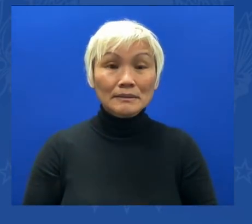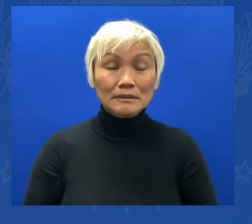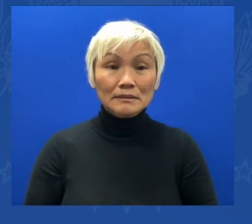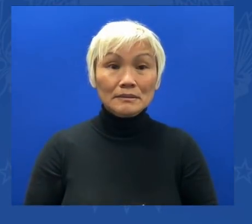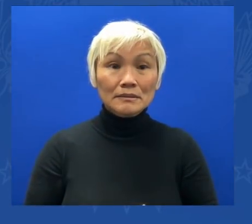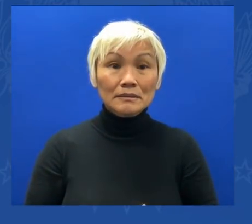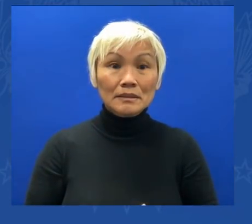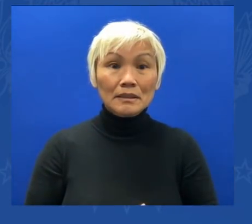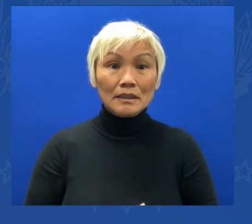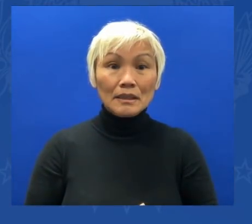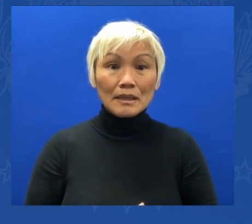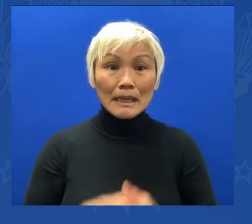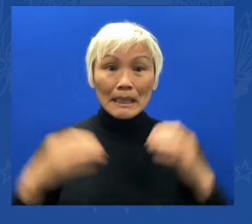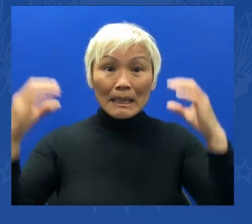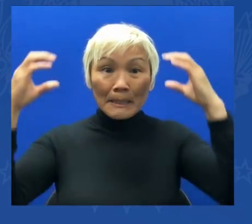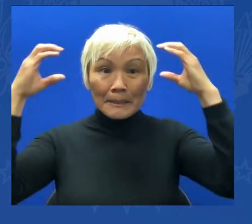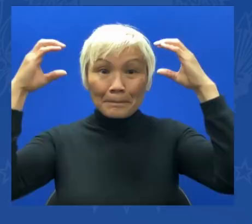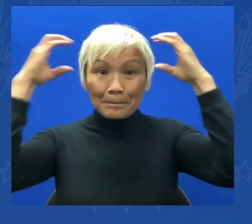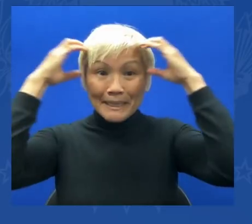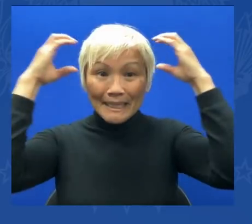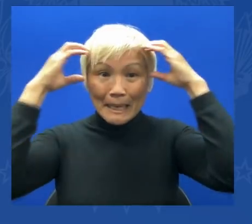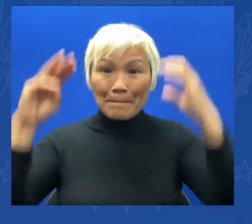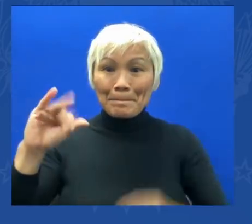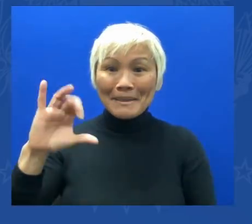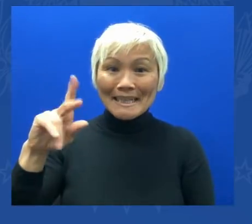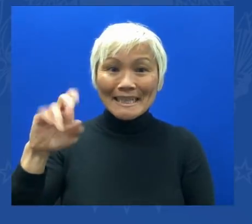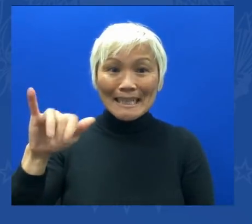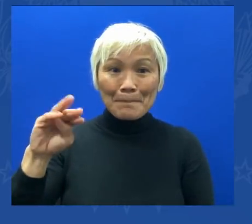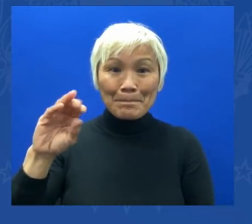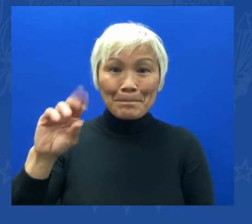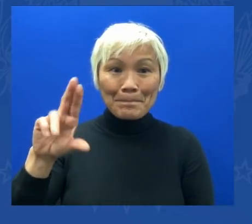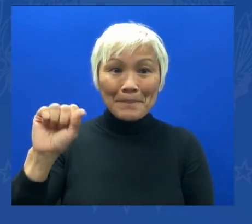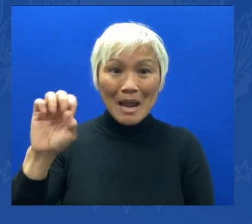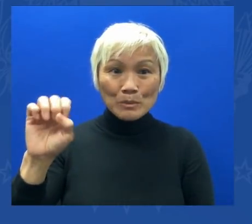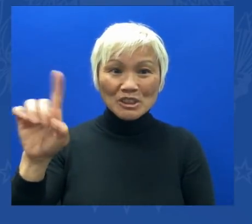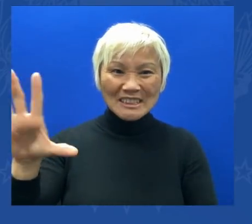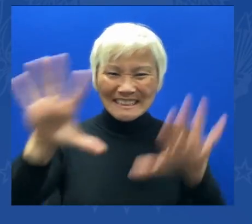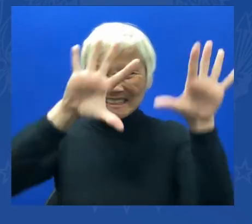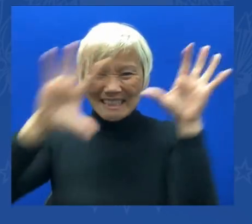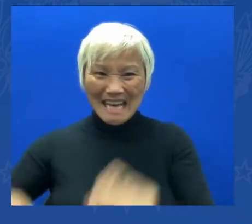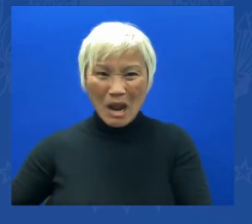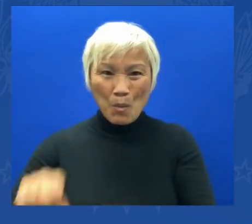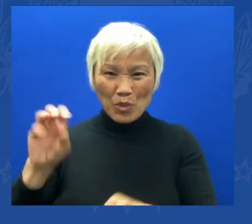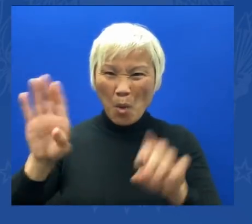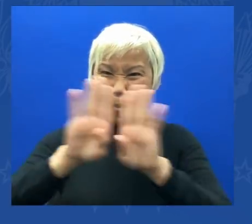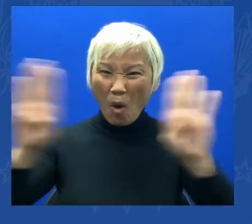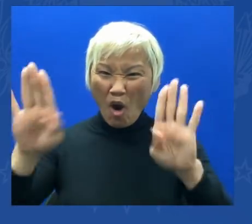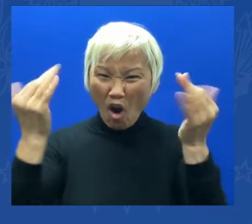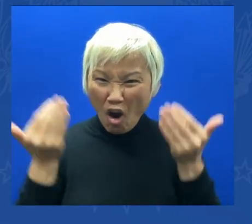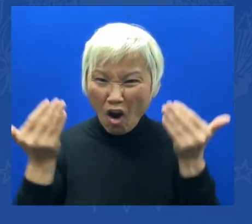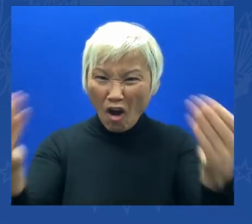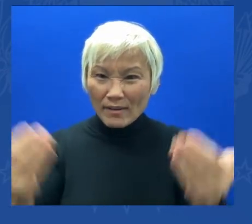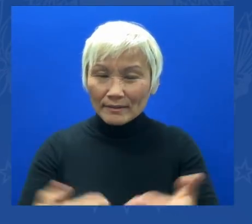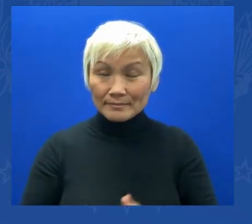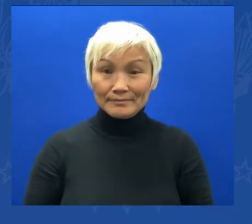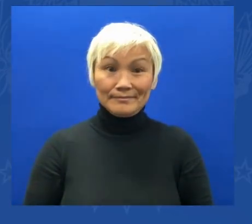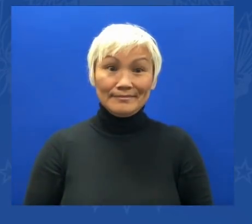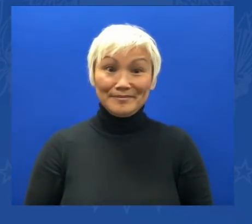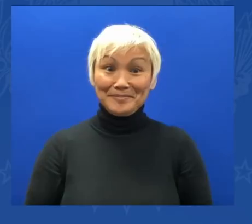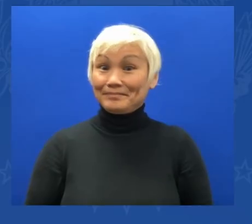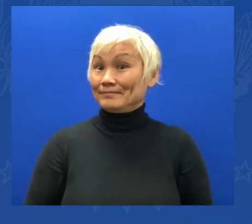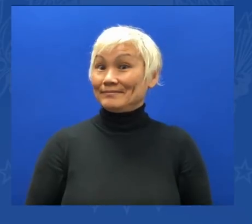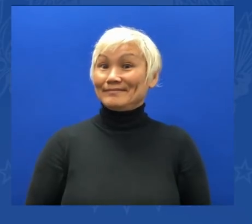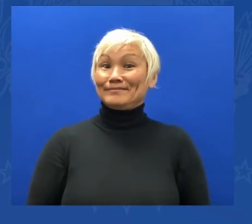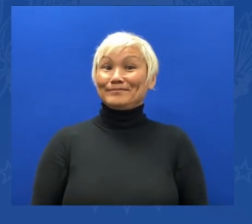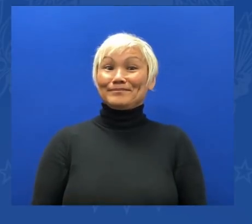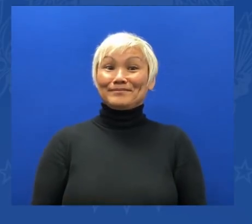Republicans seem to support one fella, some guy named Brandon. He's having a really good year, and I'm